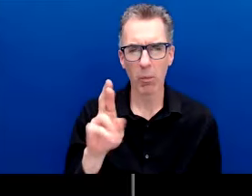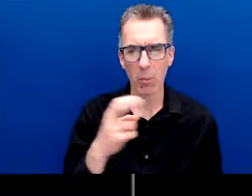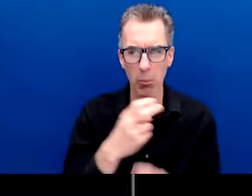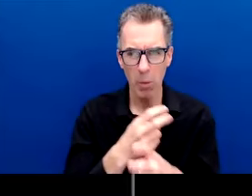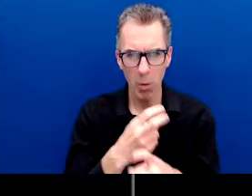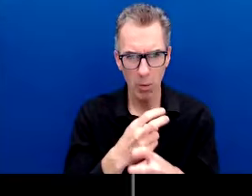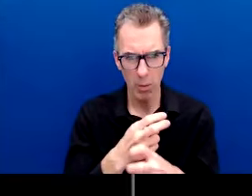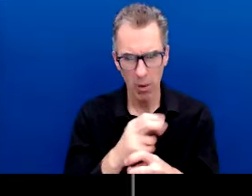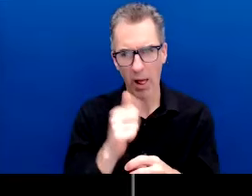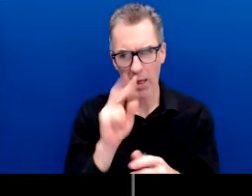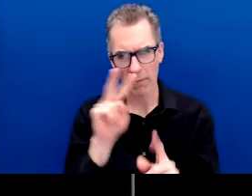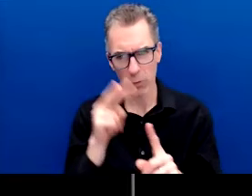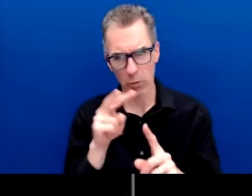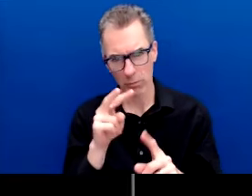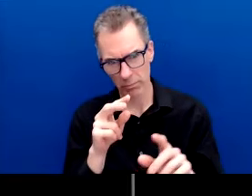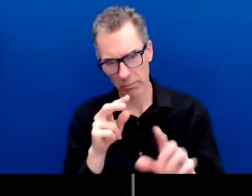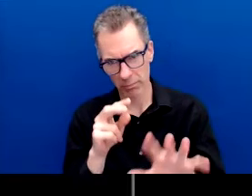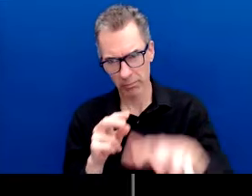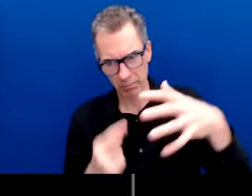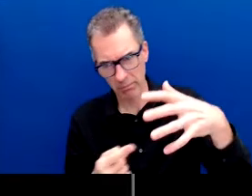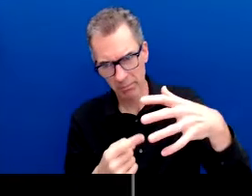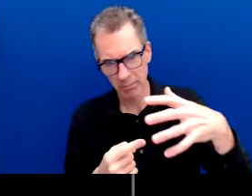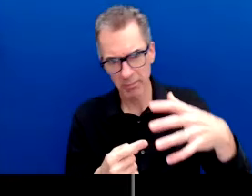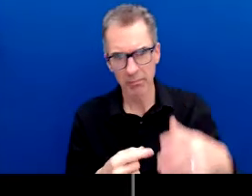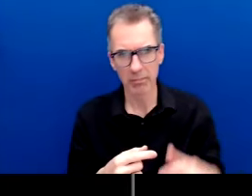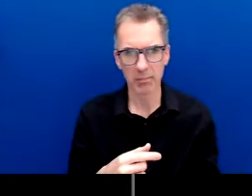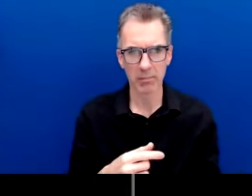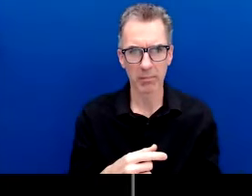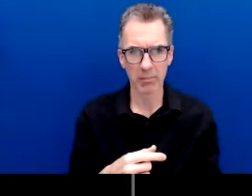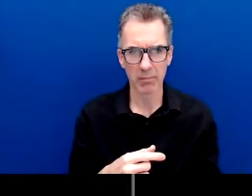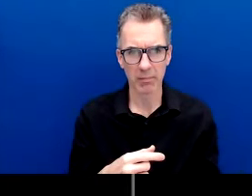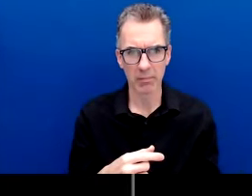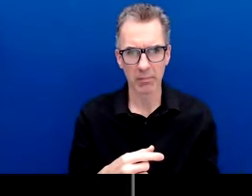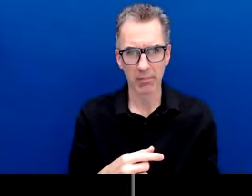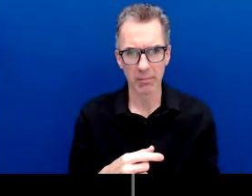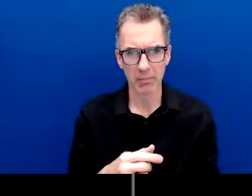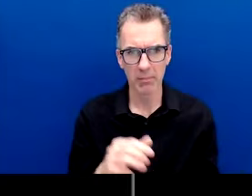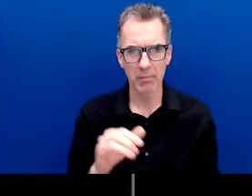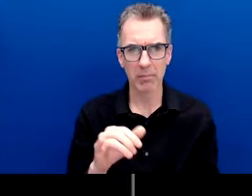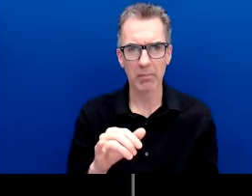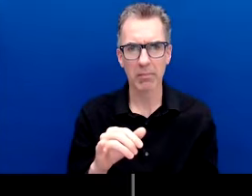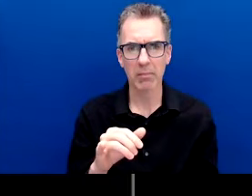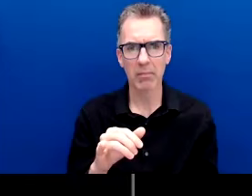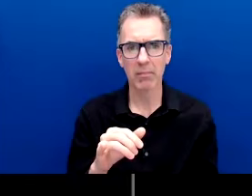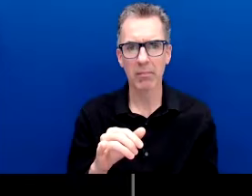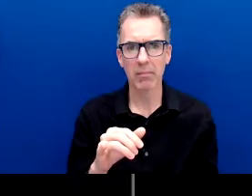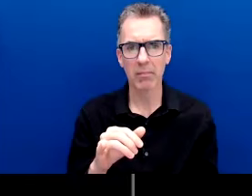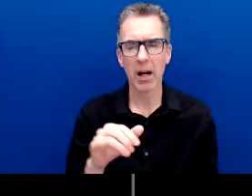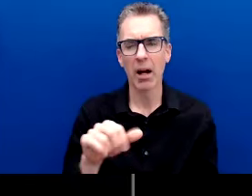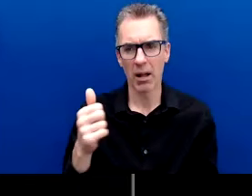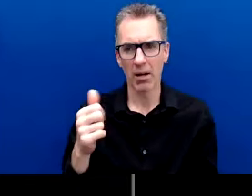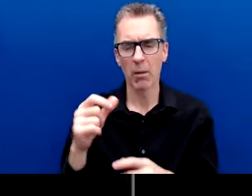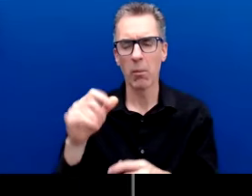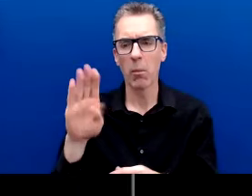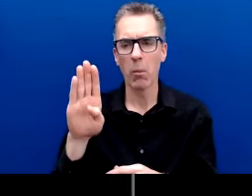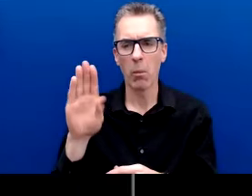That bone right there. And the hyoid, which is not part of our human skull kit, but it is part of a bone